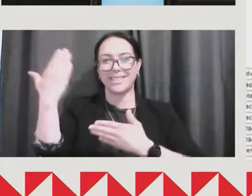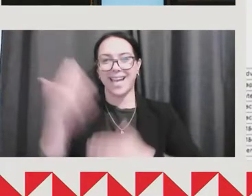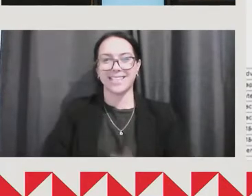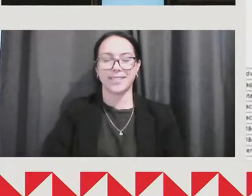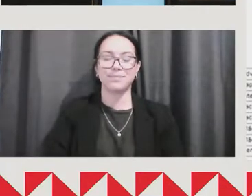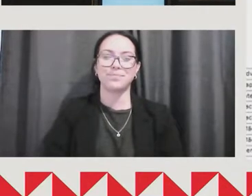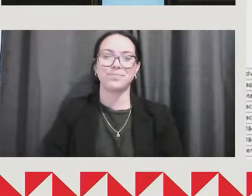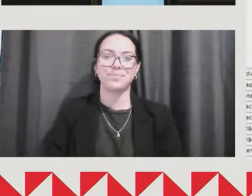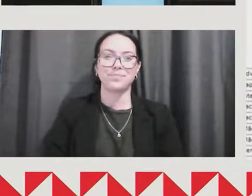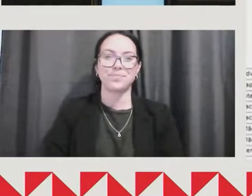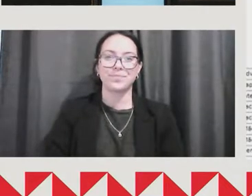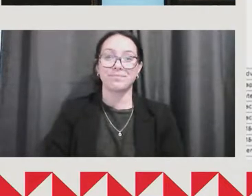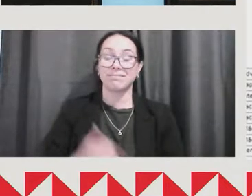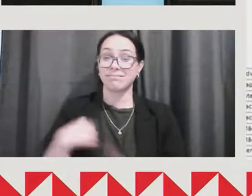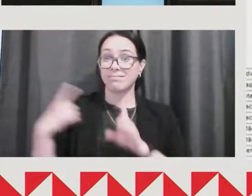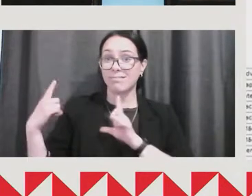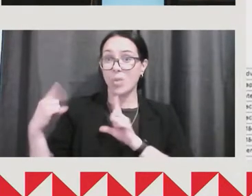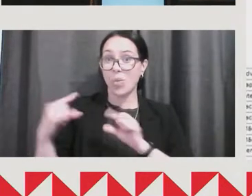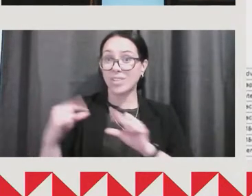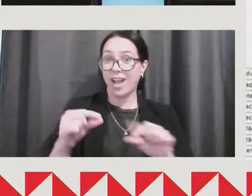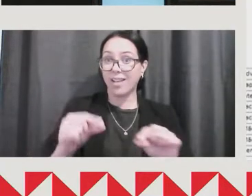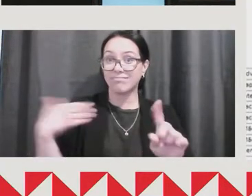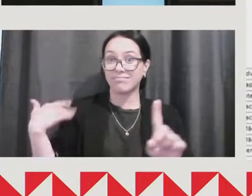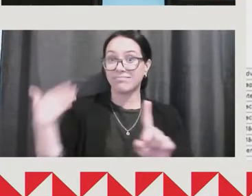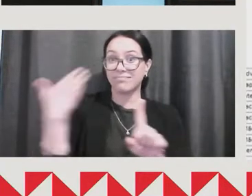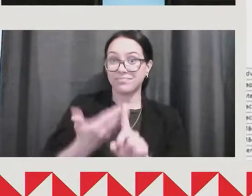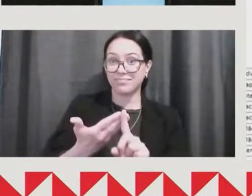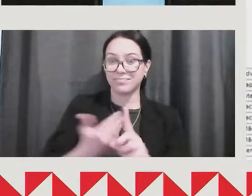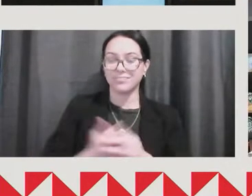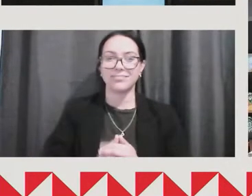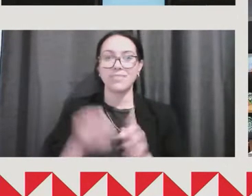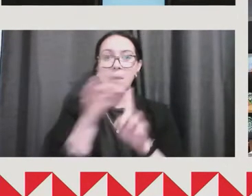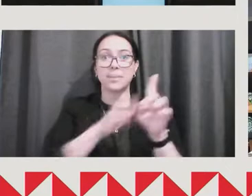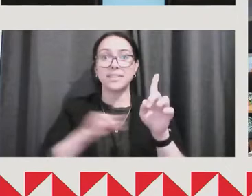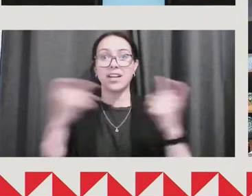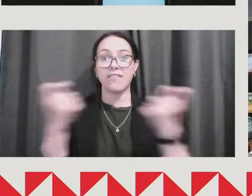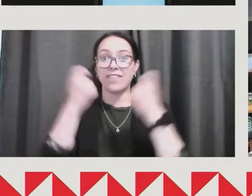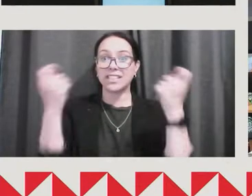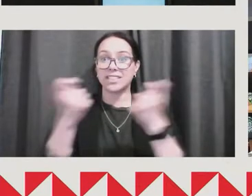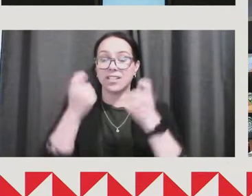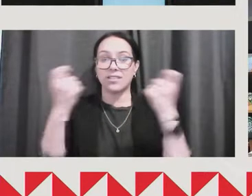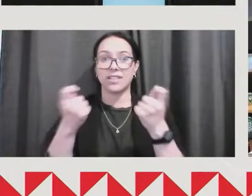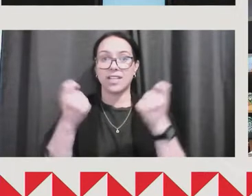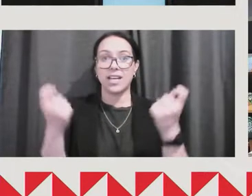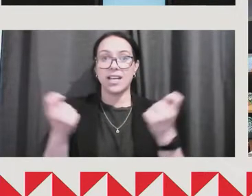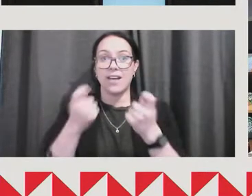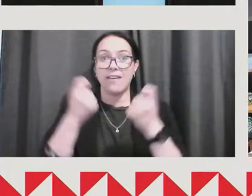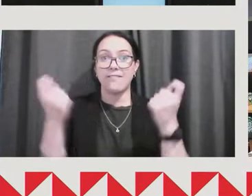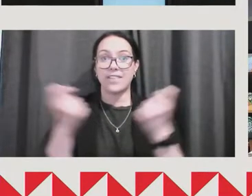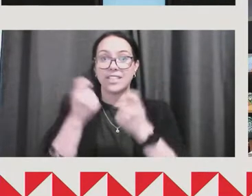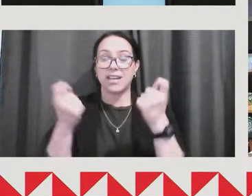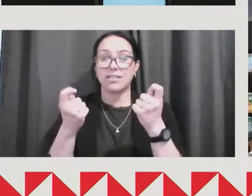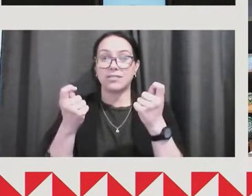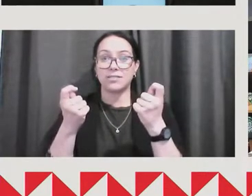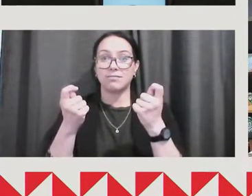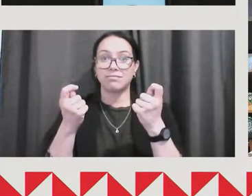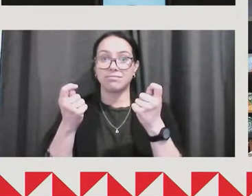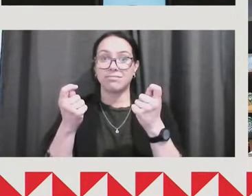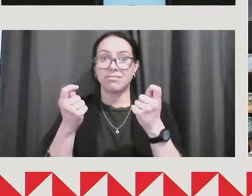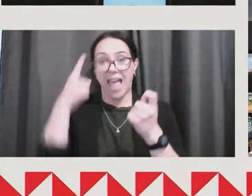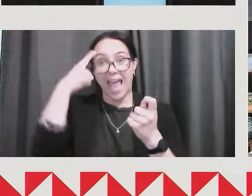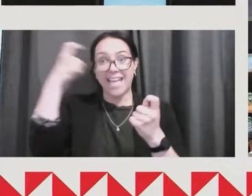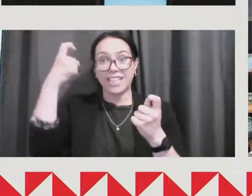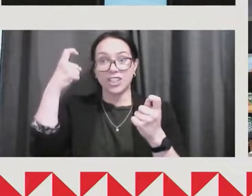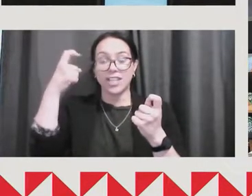so what have we done the Pacifica festivals initiative well here we go the Pacifica festivals initiative is an ongoing